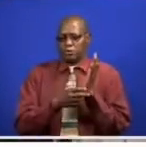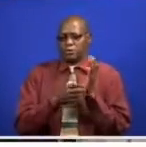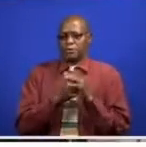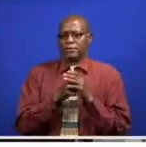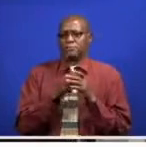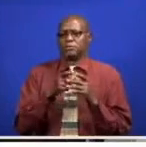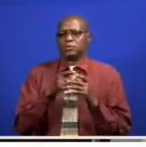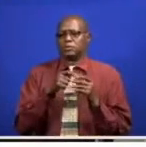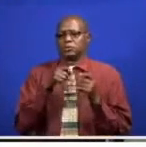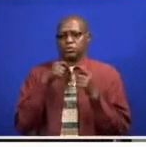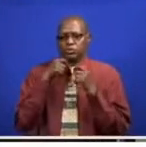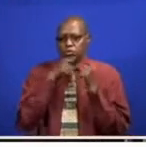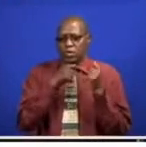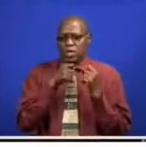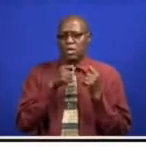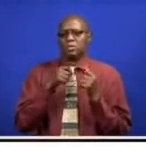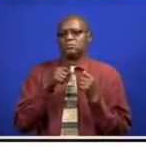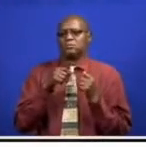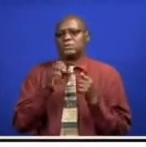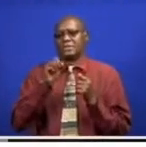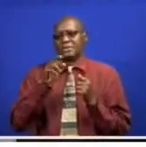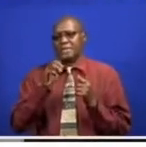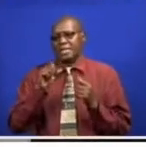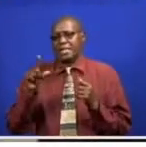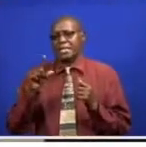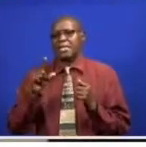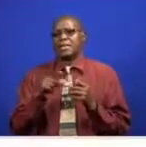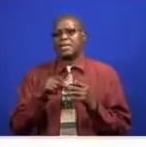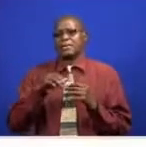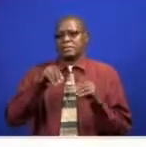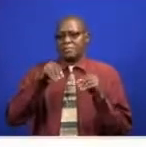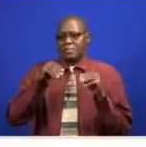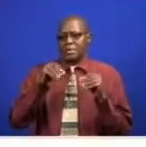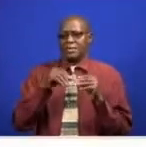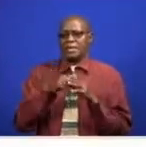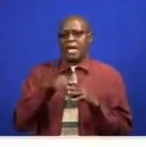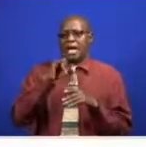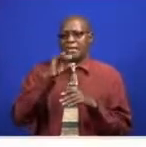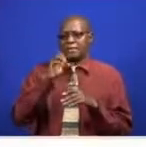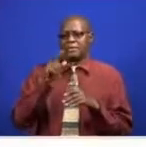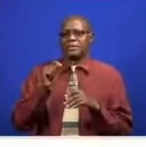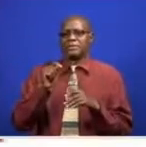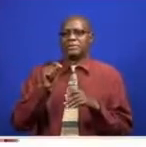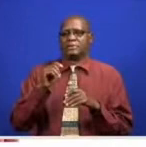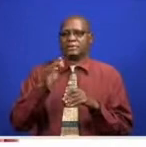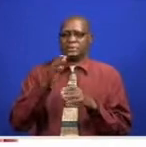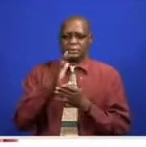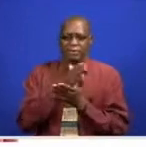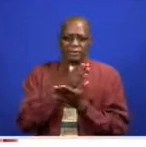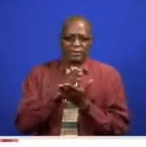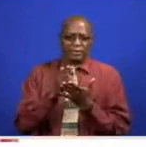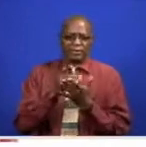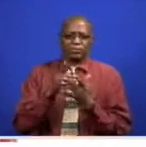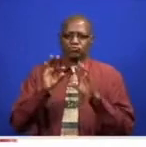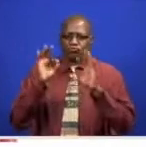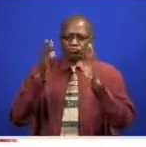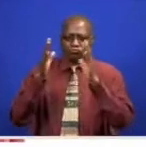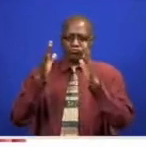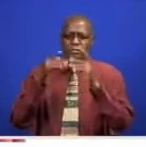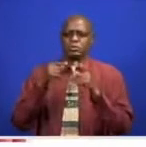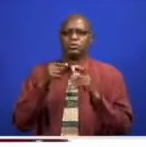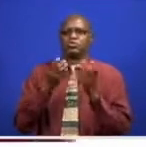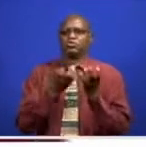sugar, steel, cement, as well as the ICT sector. Let me once again applaud the Trade and Development